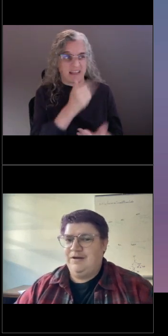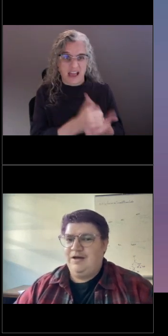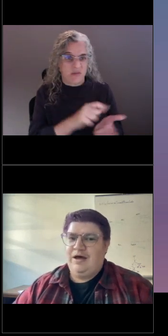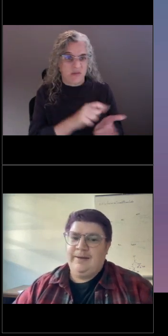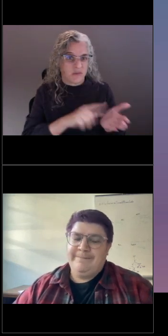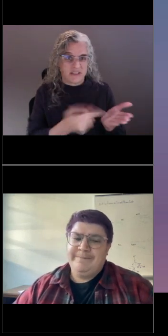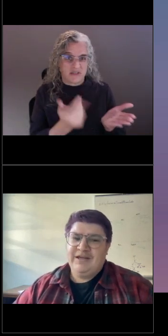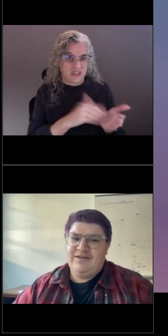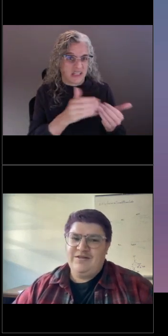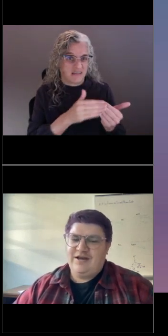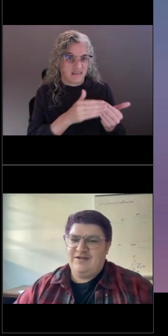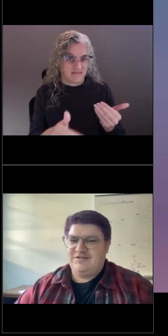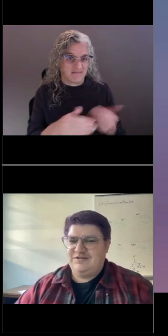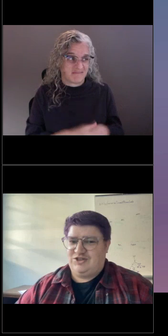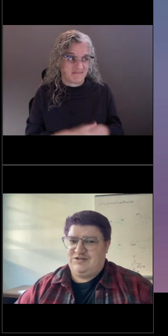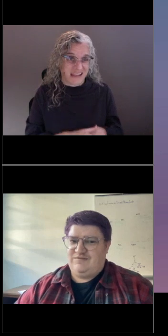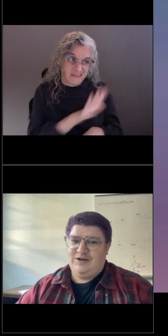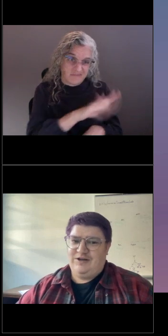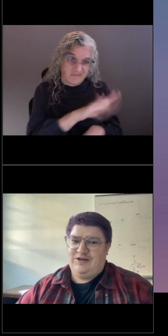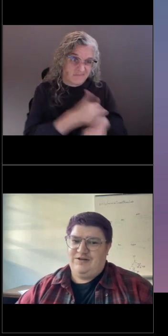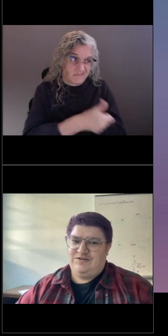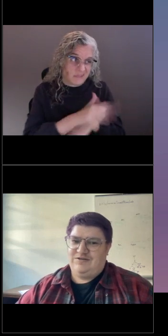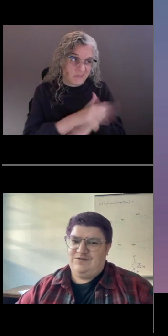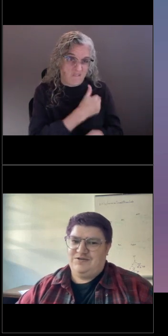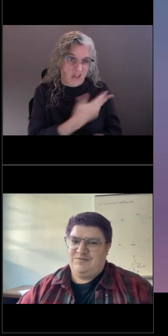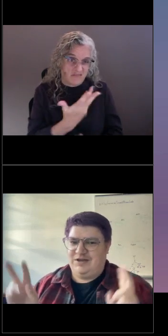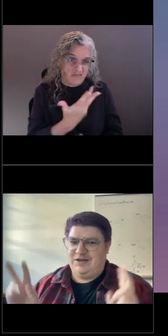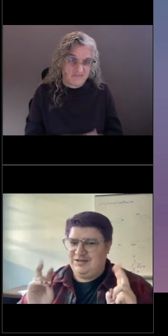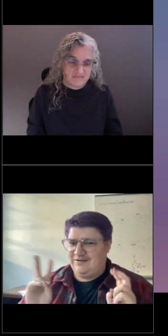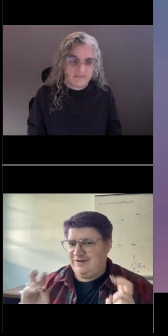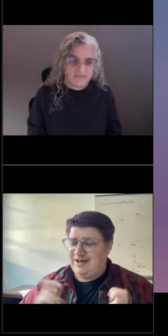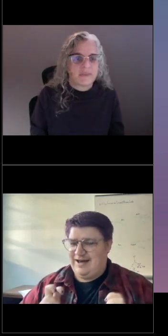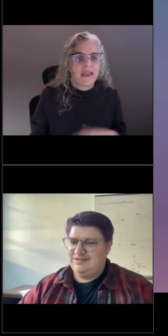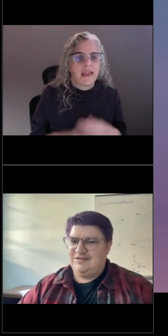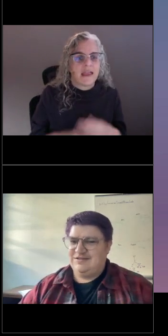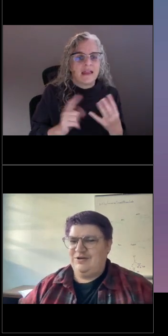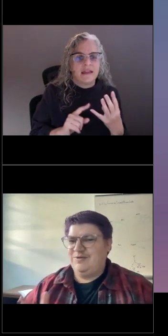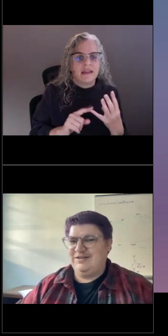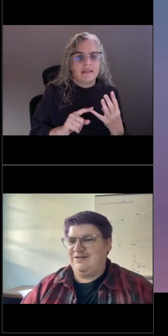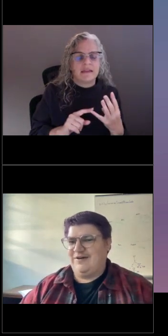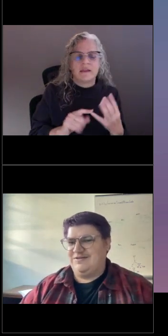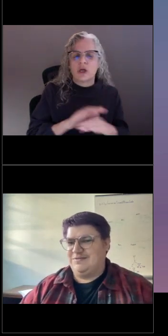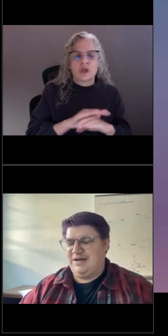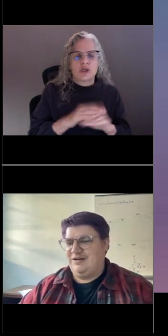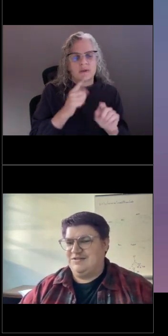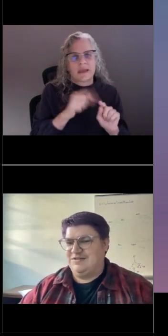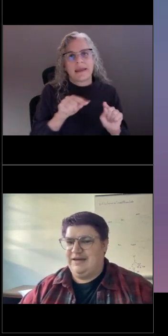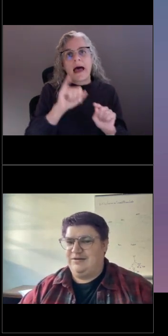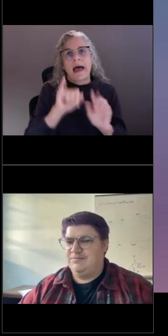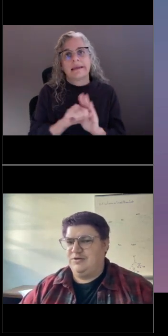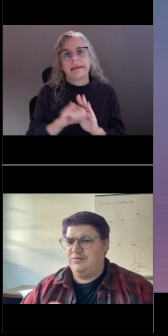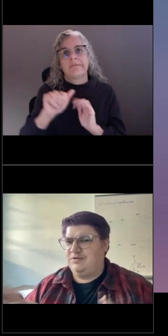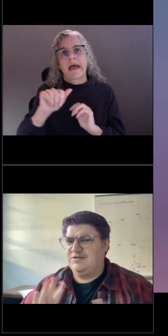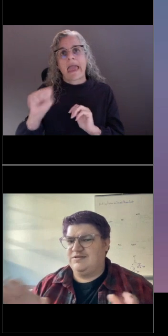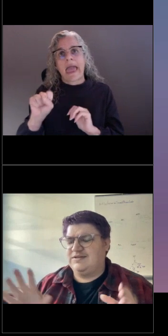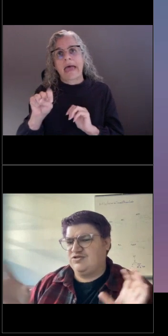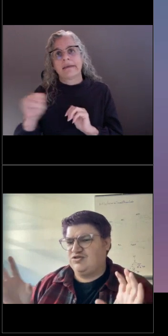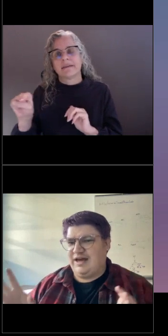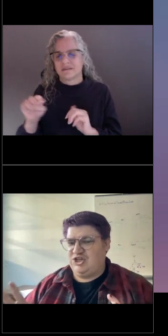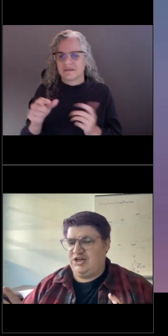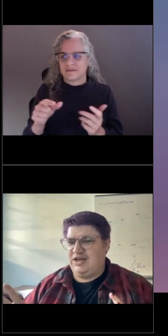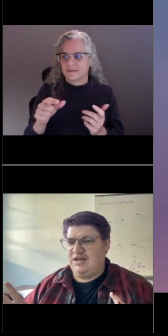it. The other thing I suggest avoiding is don't use terms like identify as. Someone who identifies as a man is a man. So